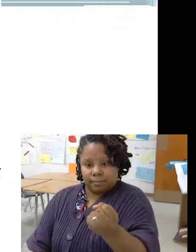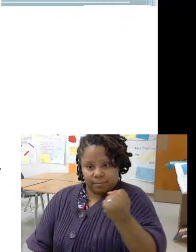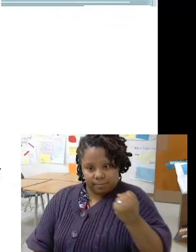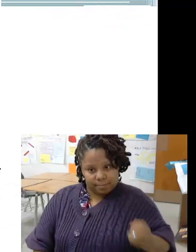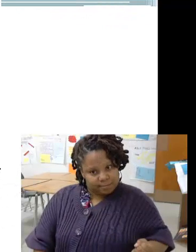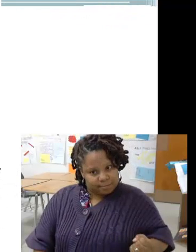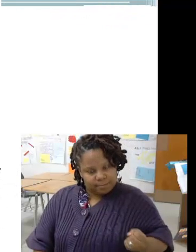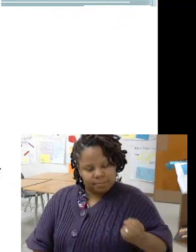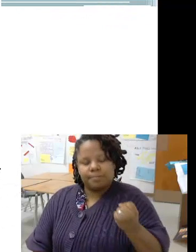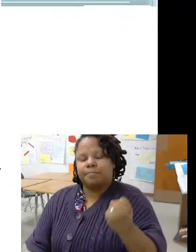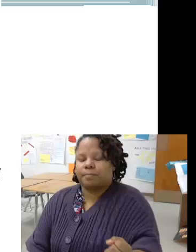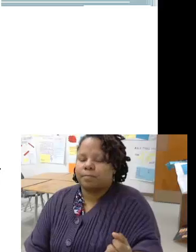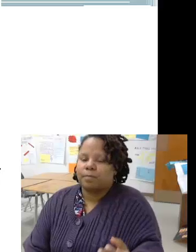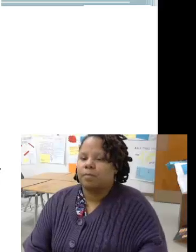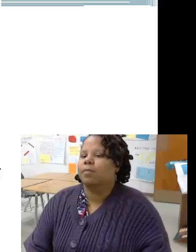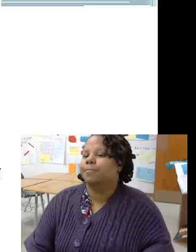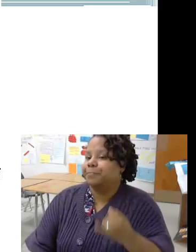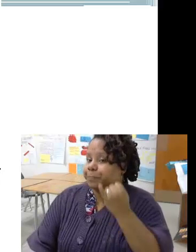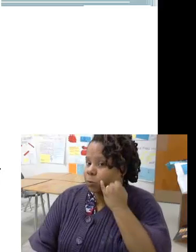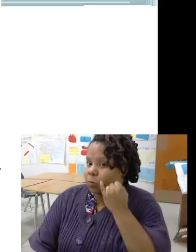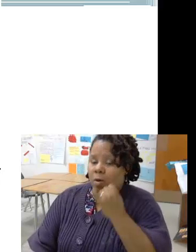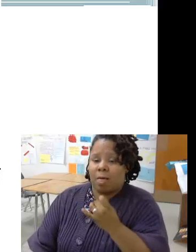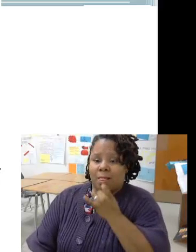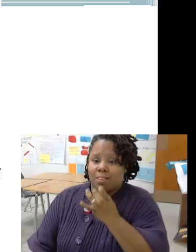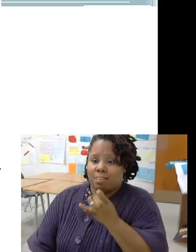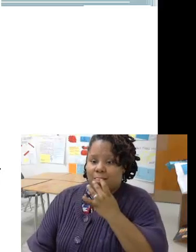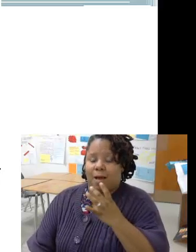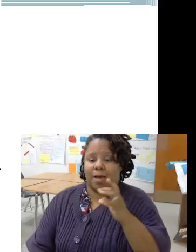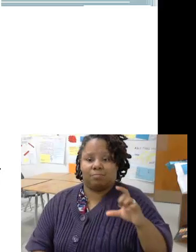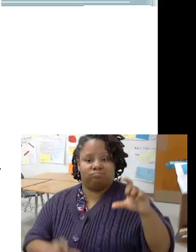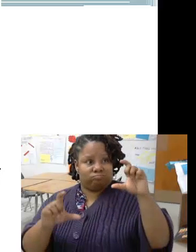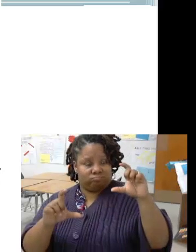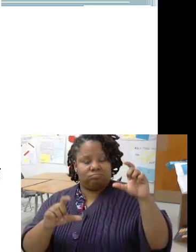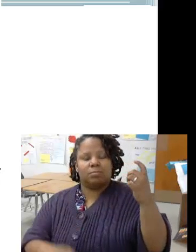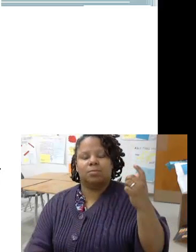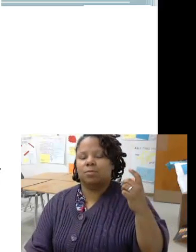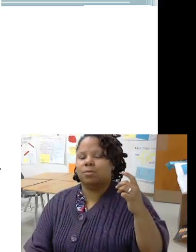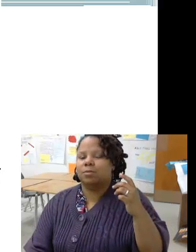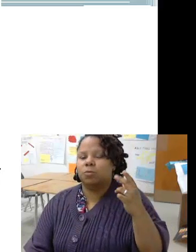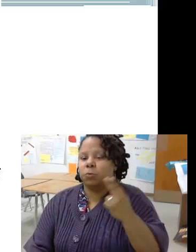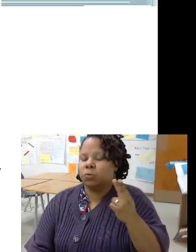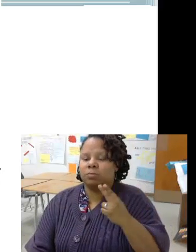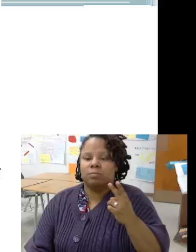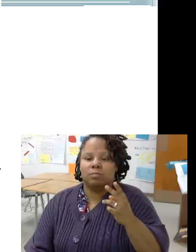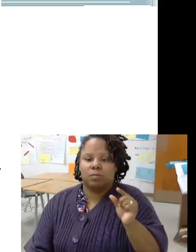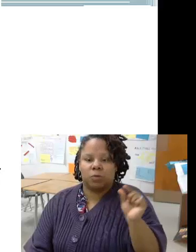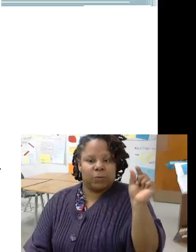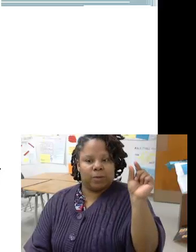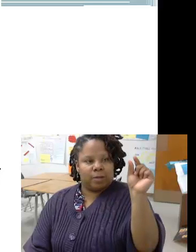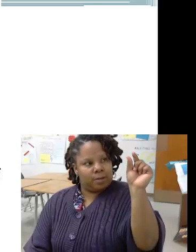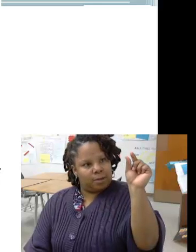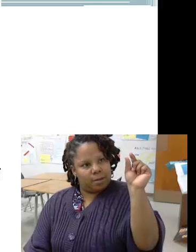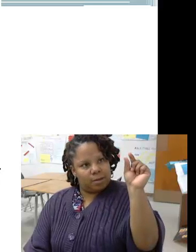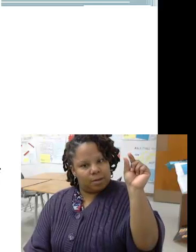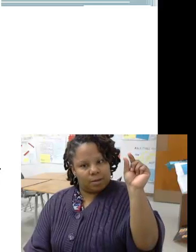like this. And if you're showing how a light switch is used, handled, or moved, you would use this, which could be a G hand